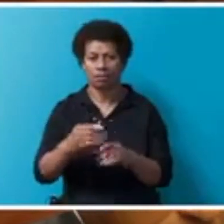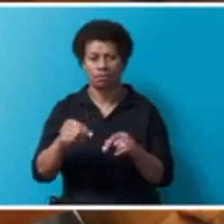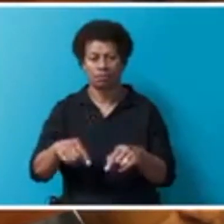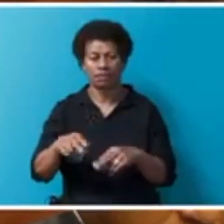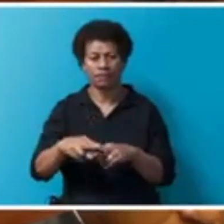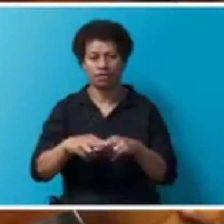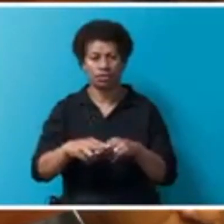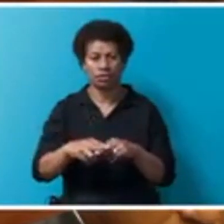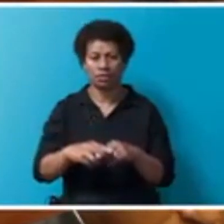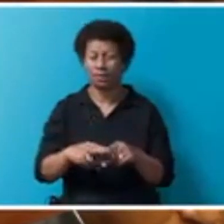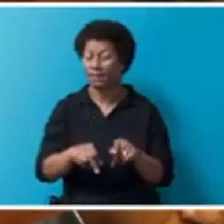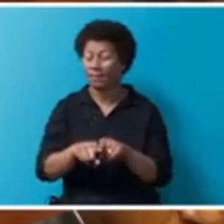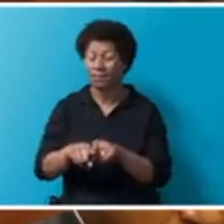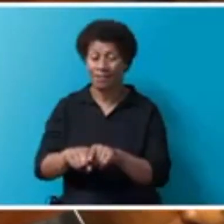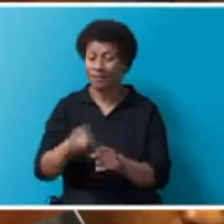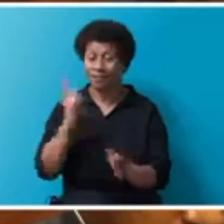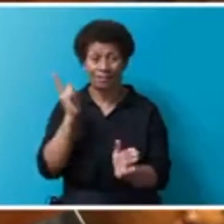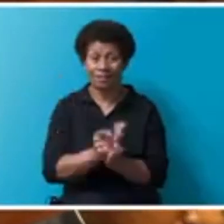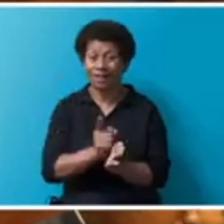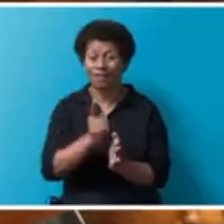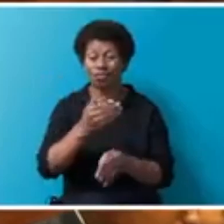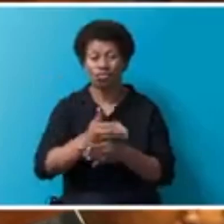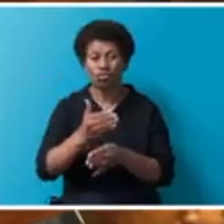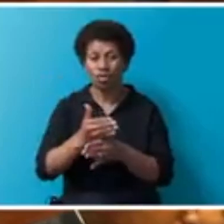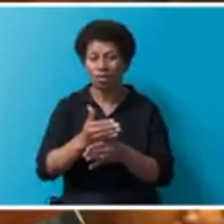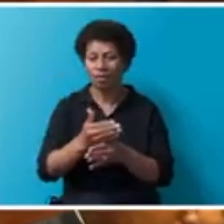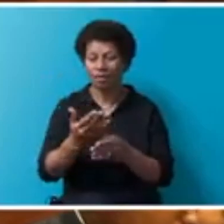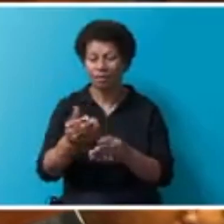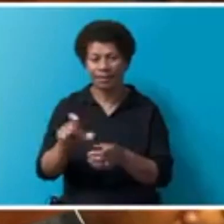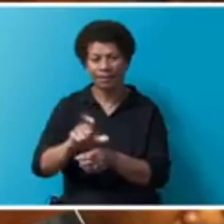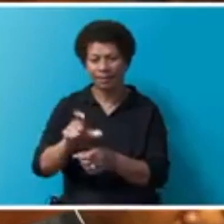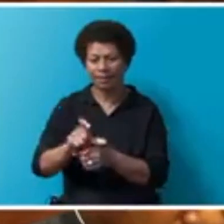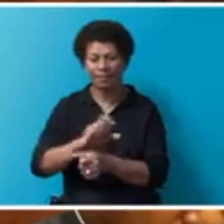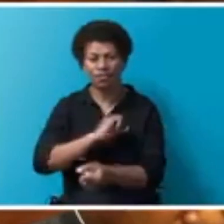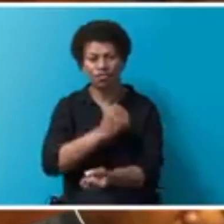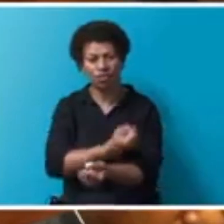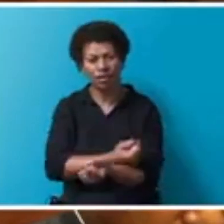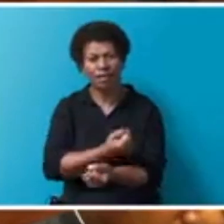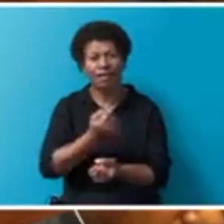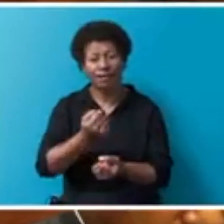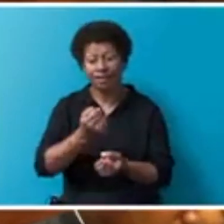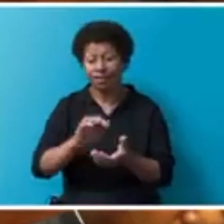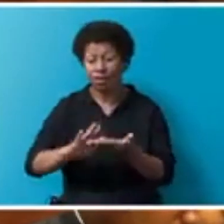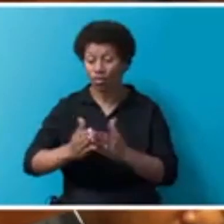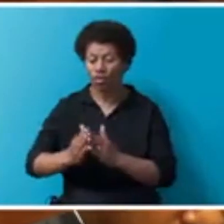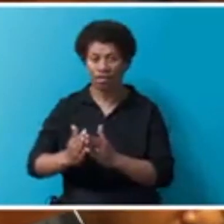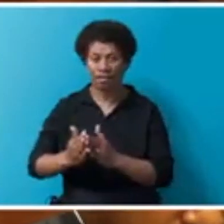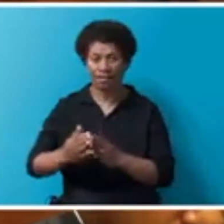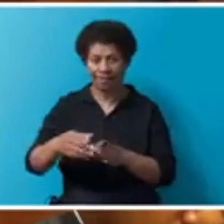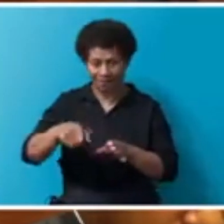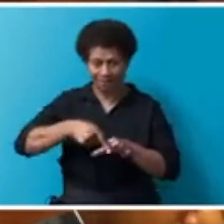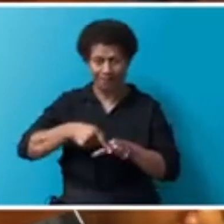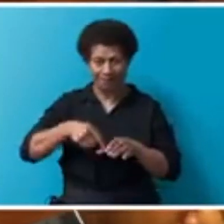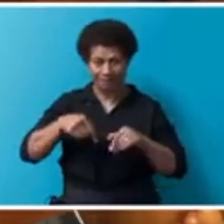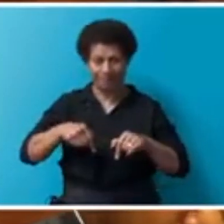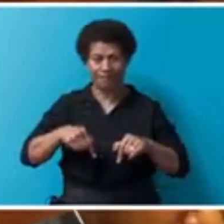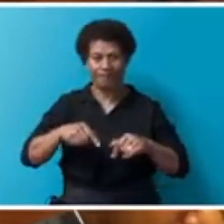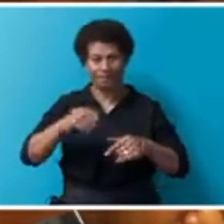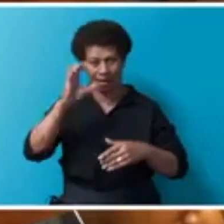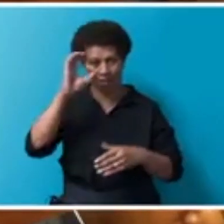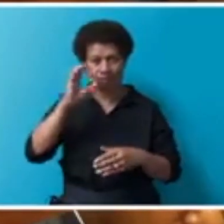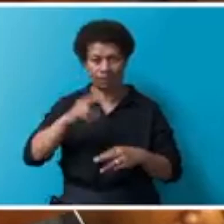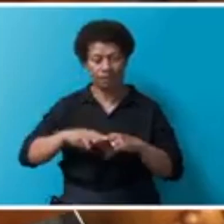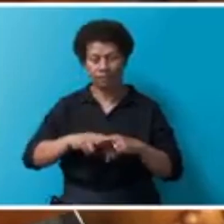job creation at the grassroots level, strengthening our communities from within. Speaker, sir, the